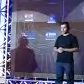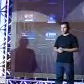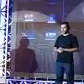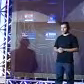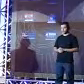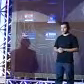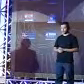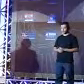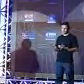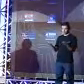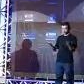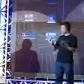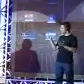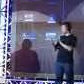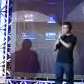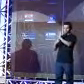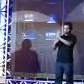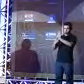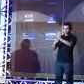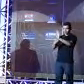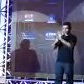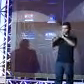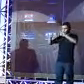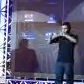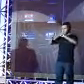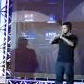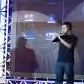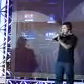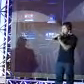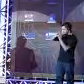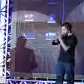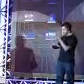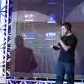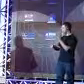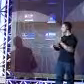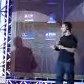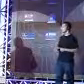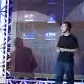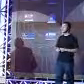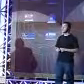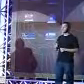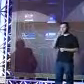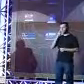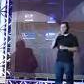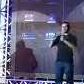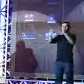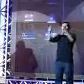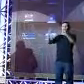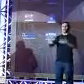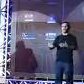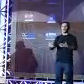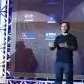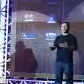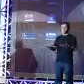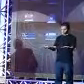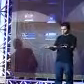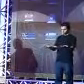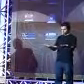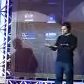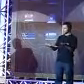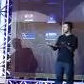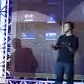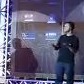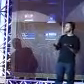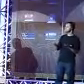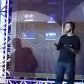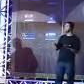it's the state who doesn't have ultimate power over those resources, even over its own resources. It's